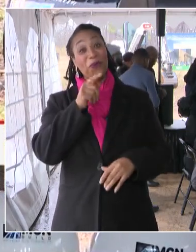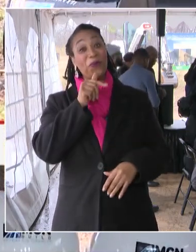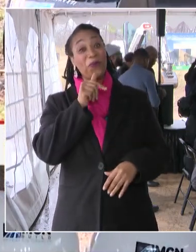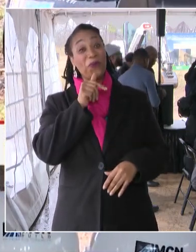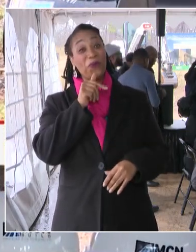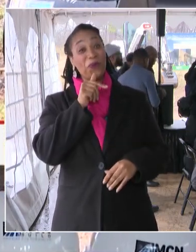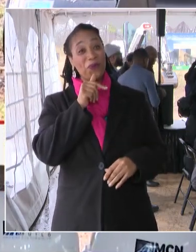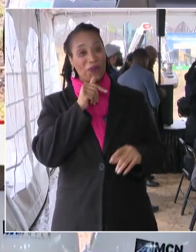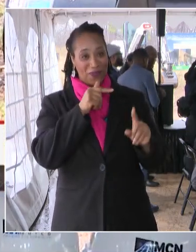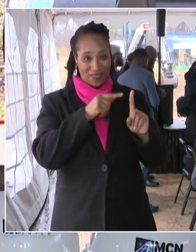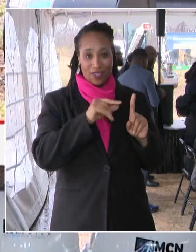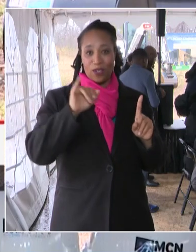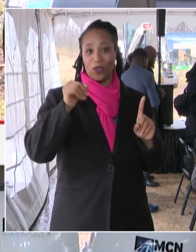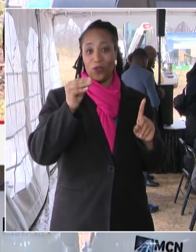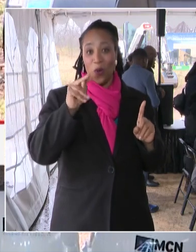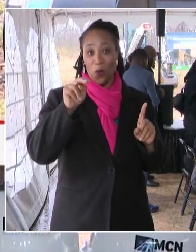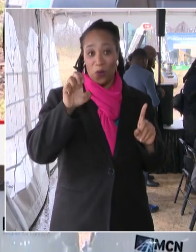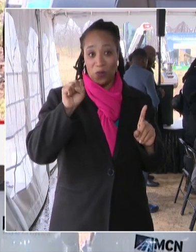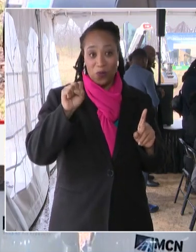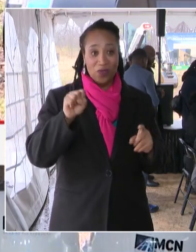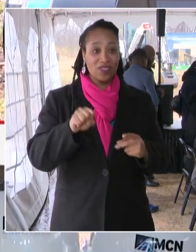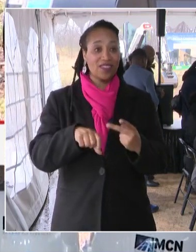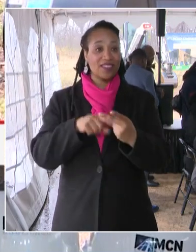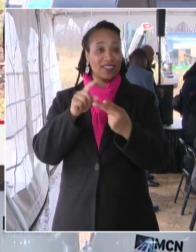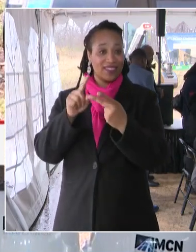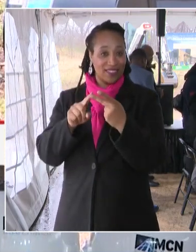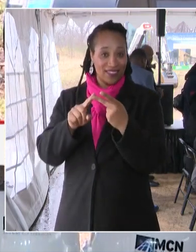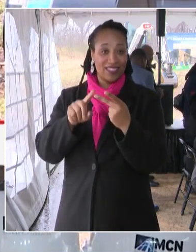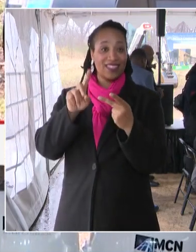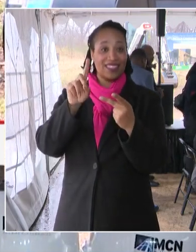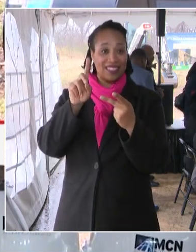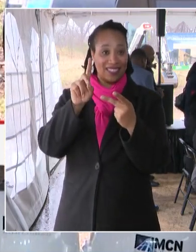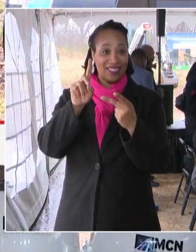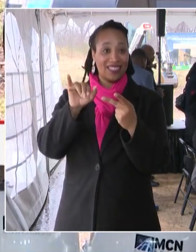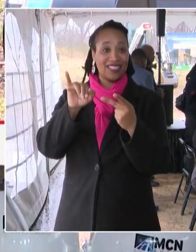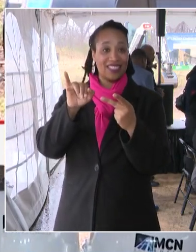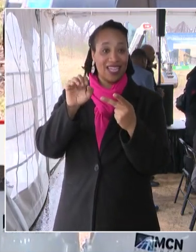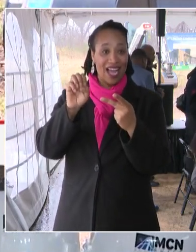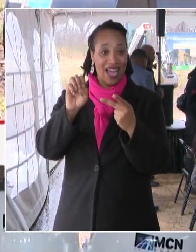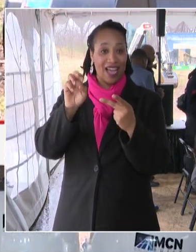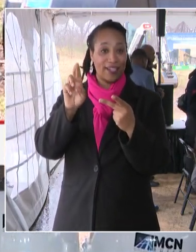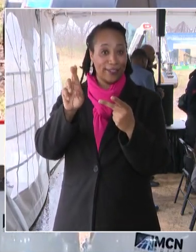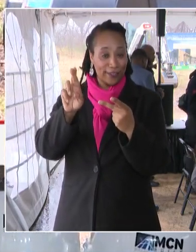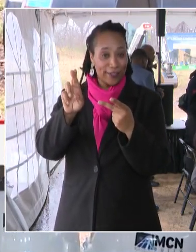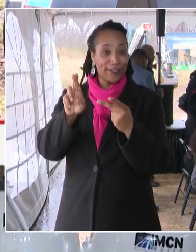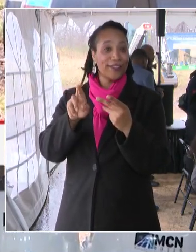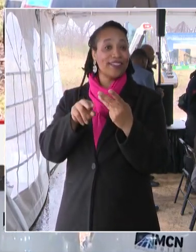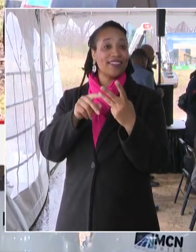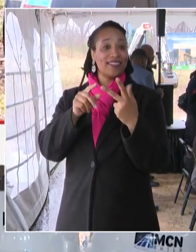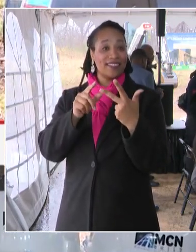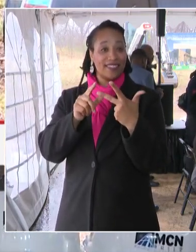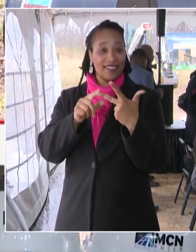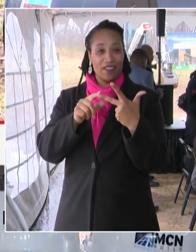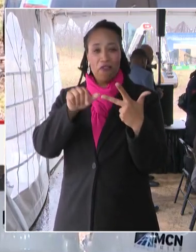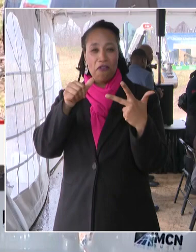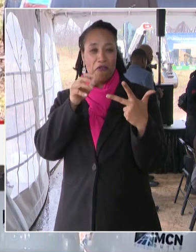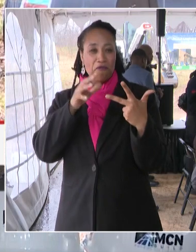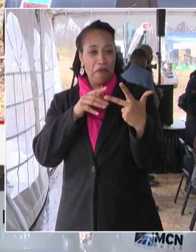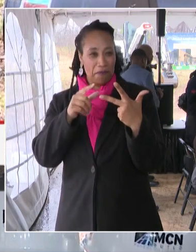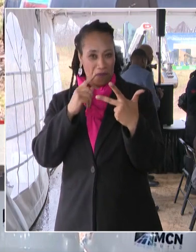who maintained ongoing community engagement throughout this process. I want to thank